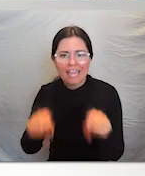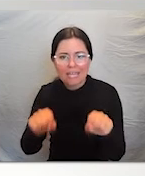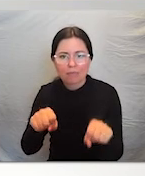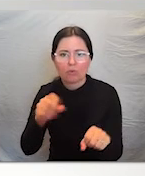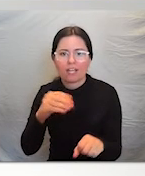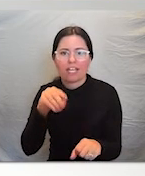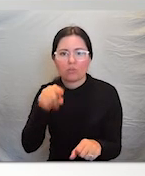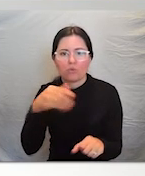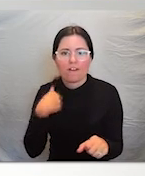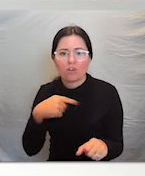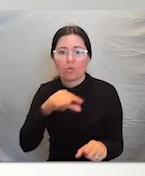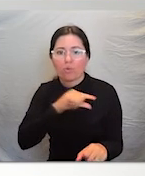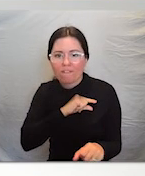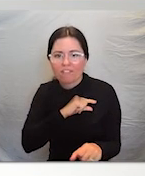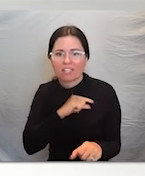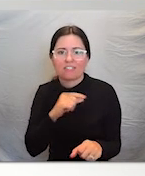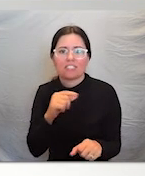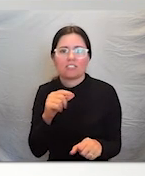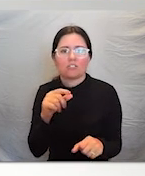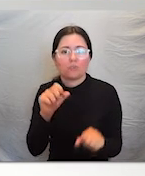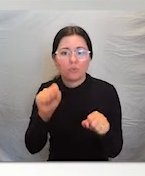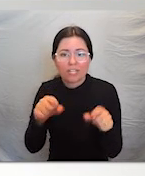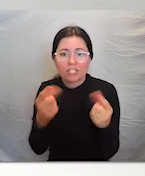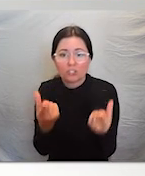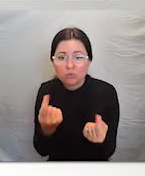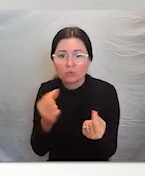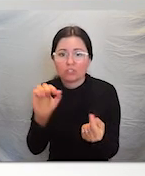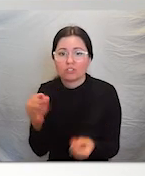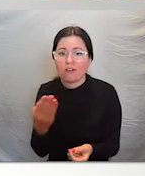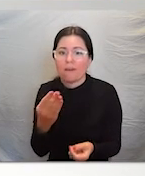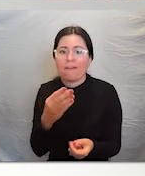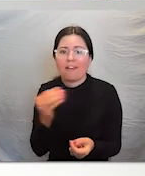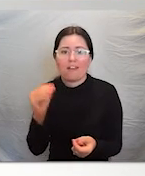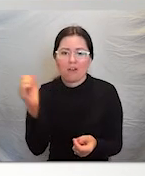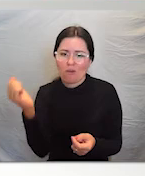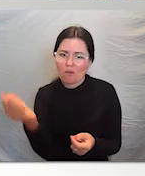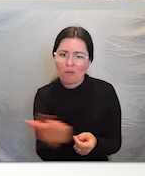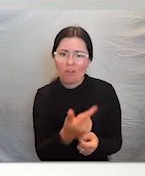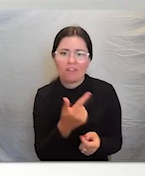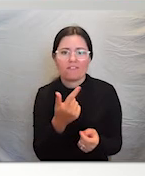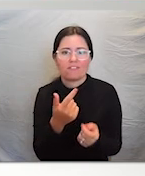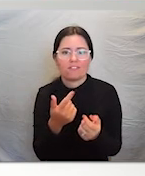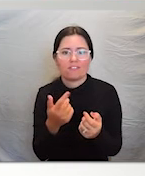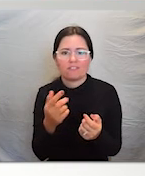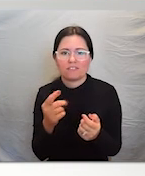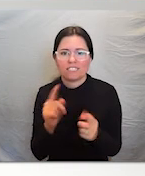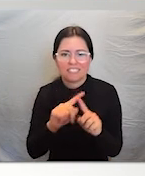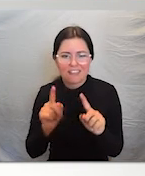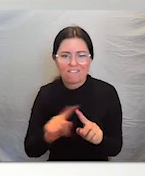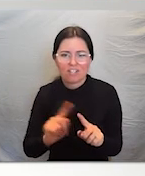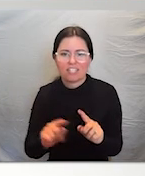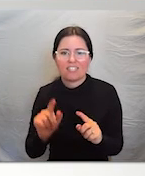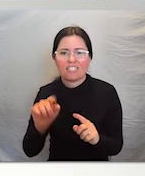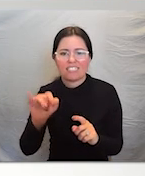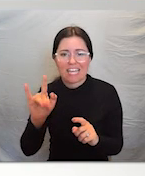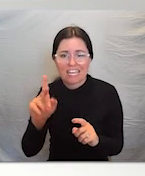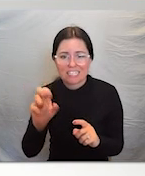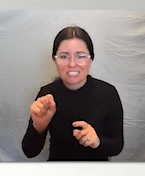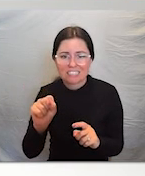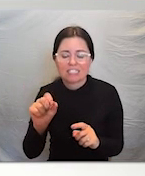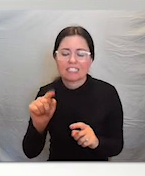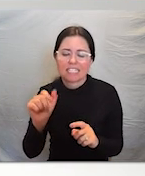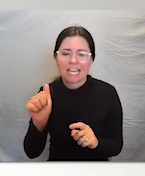to do the job. If you could do the job and the task that it asks you to do, you cannot